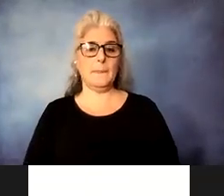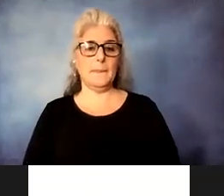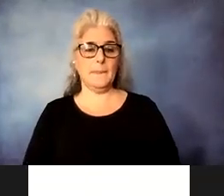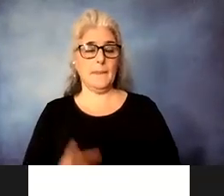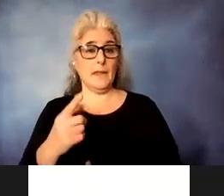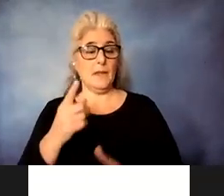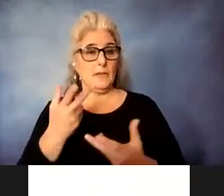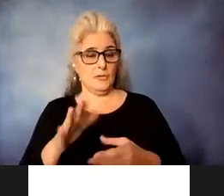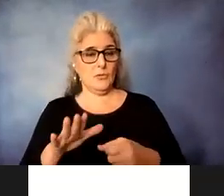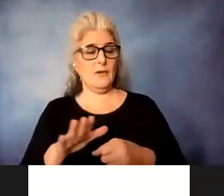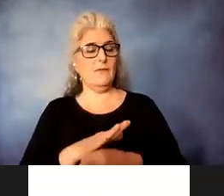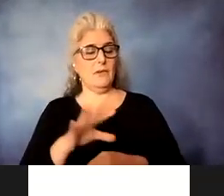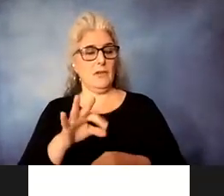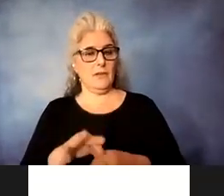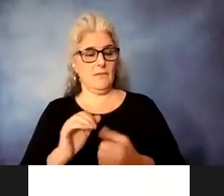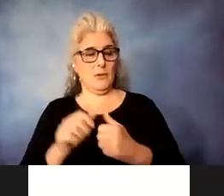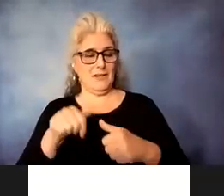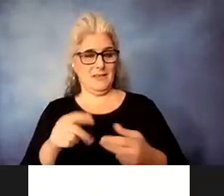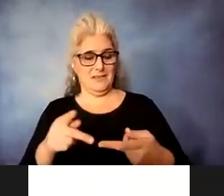now fully voted this contest.